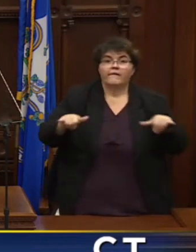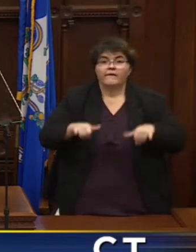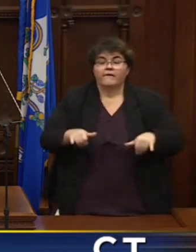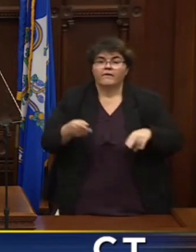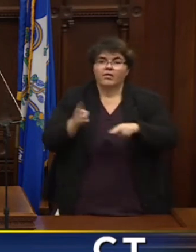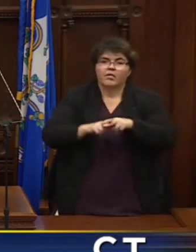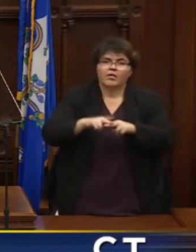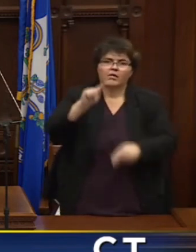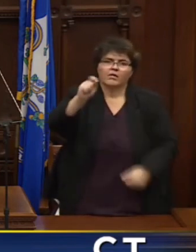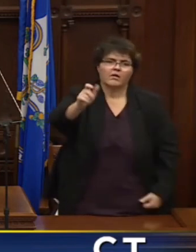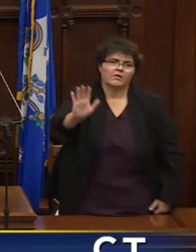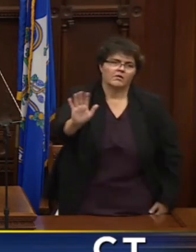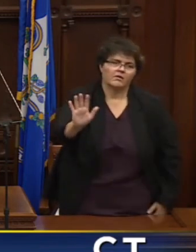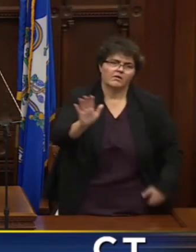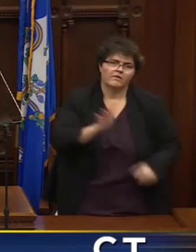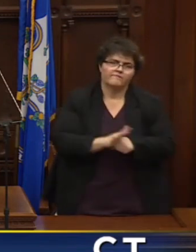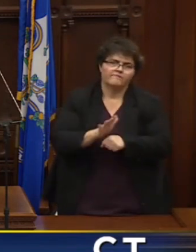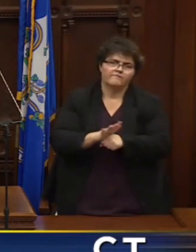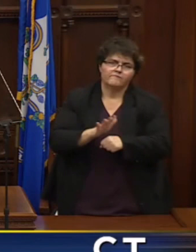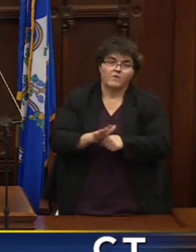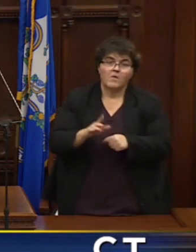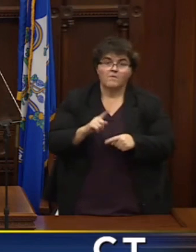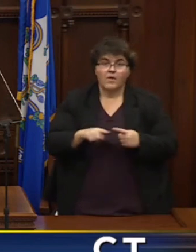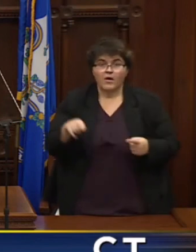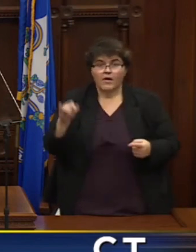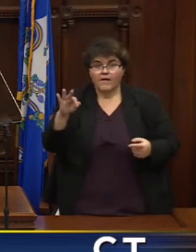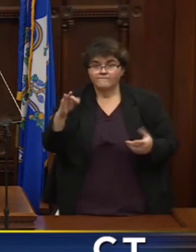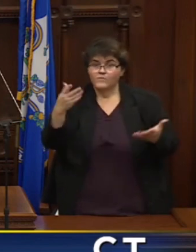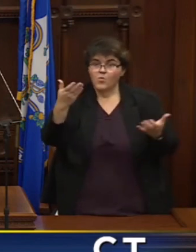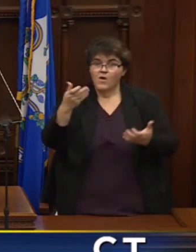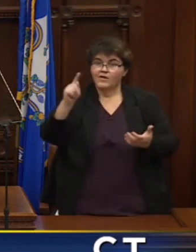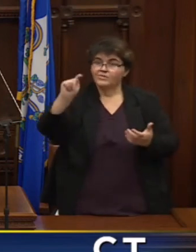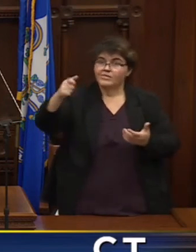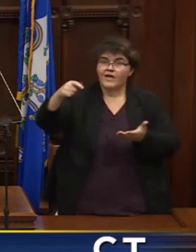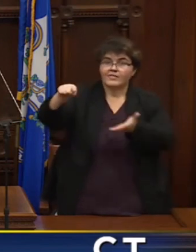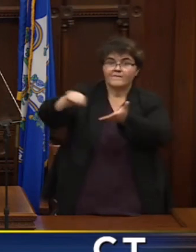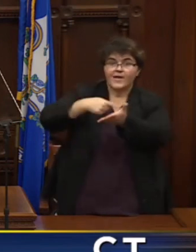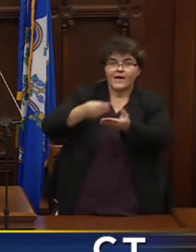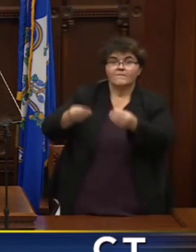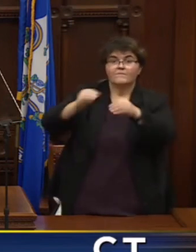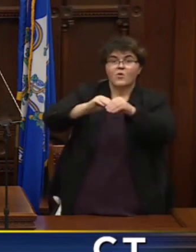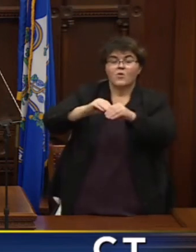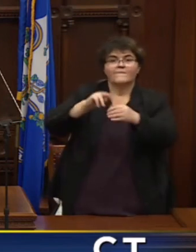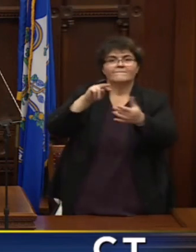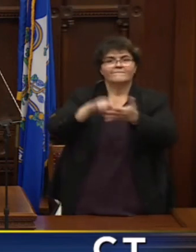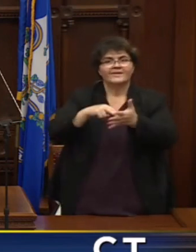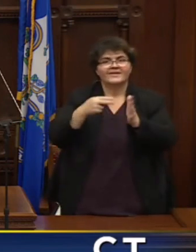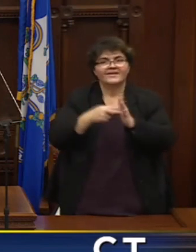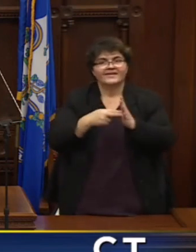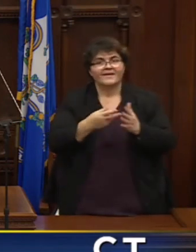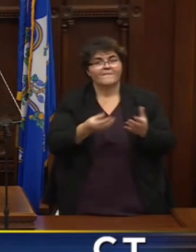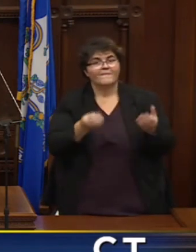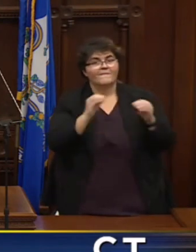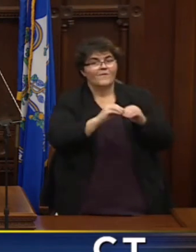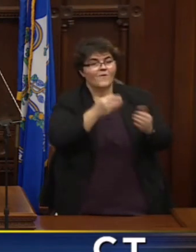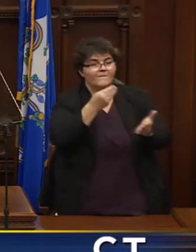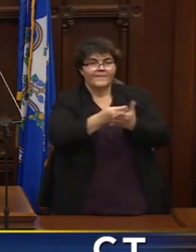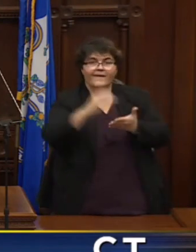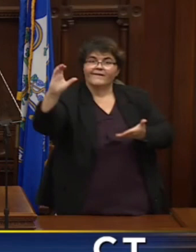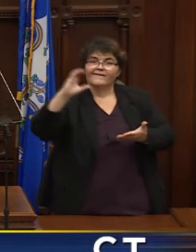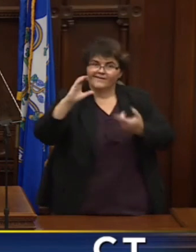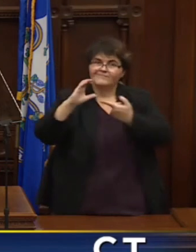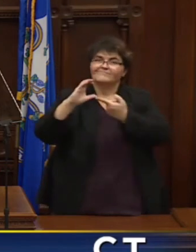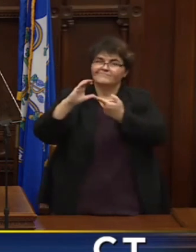mind more taxpayers. More taxpayers guarantee a bigger economic pie that lets us keep the progress